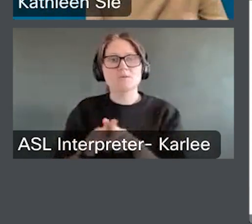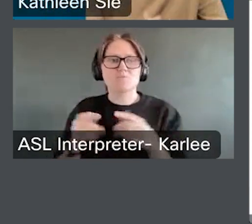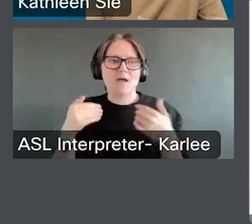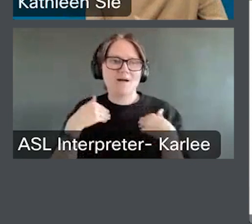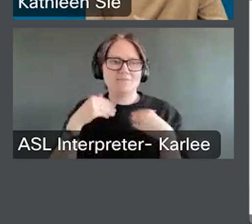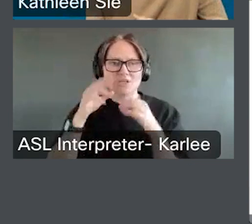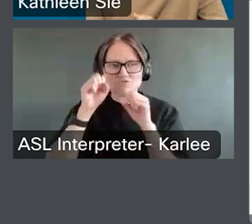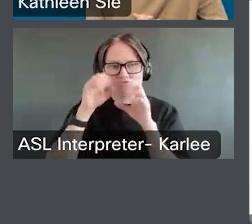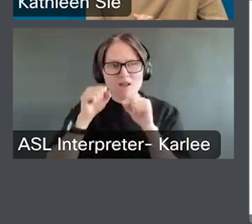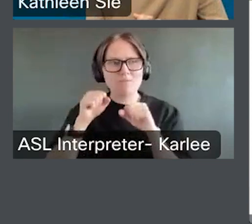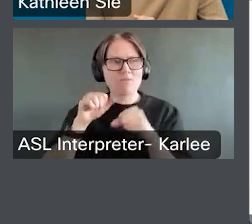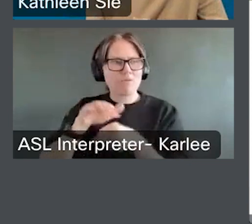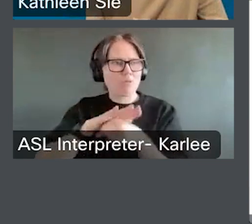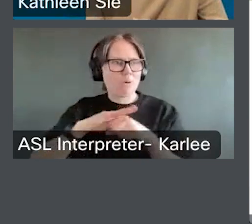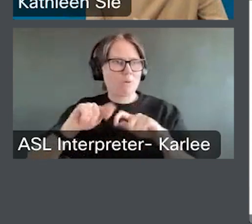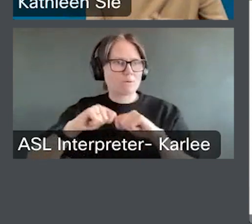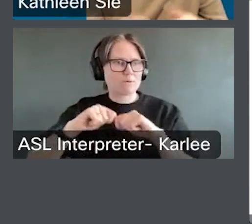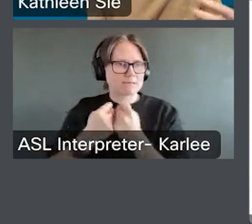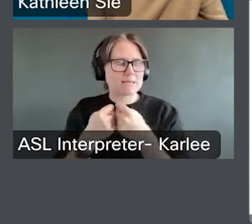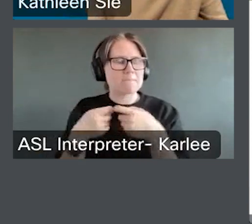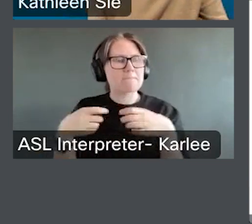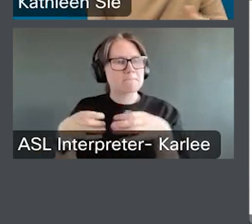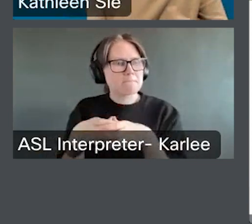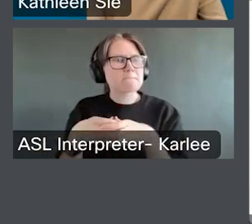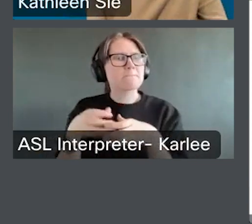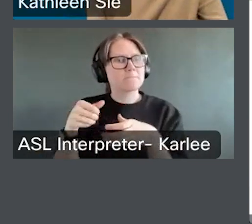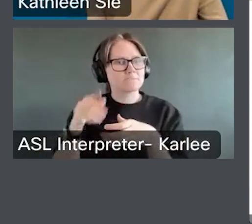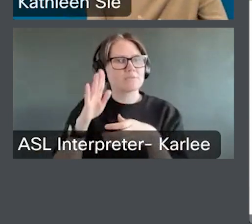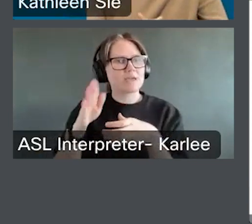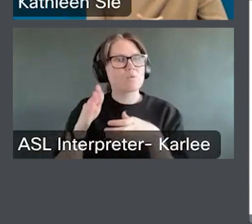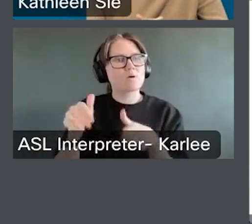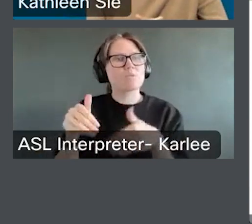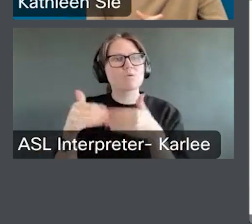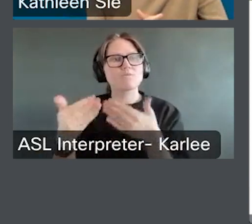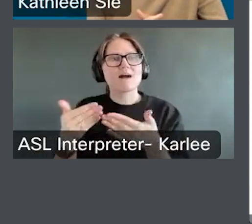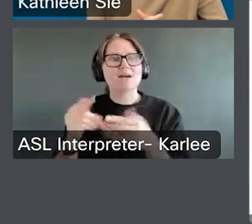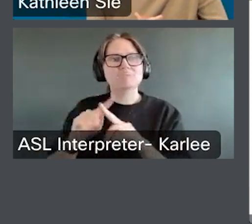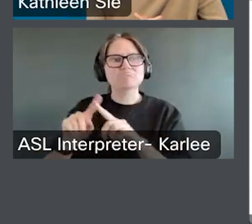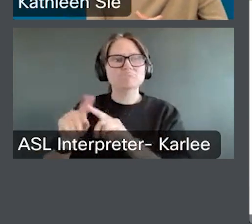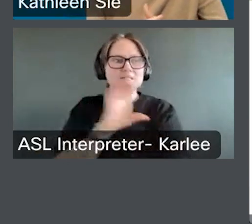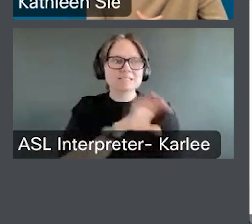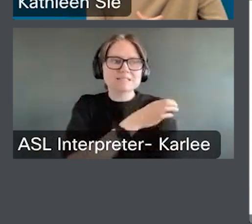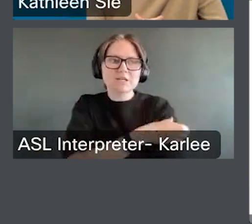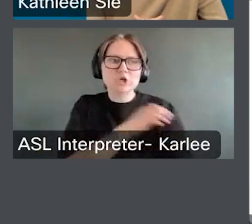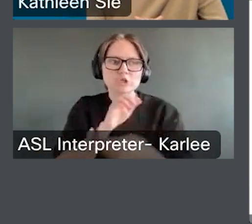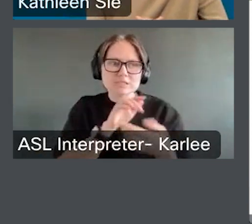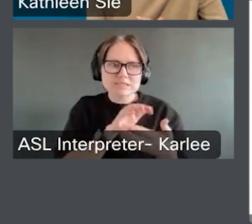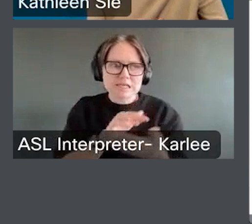local team who will provide some of the clinical studies we are doing and the